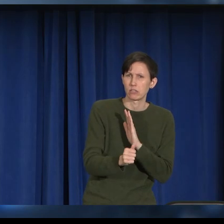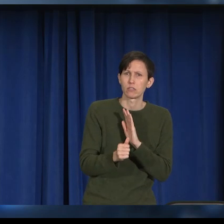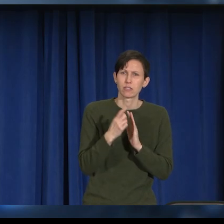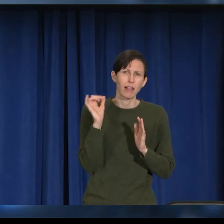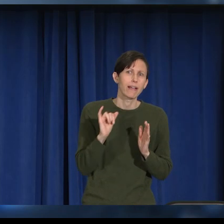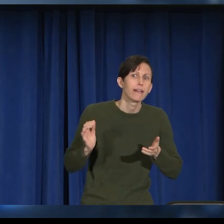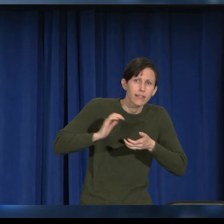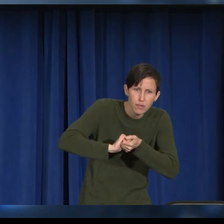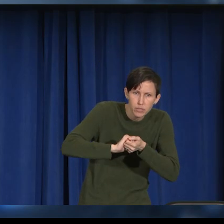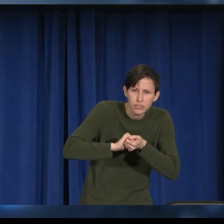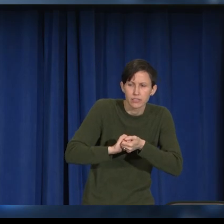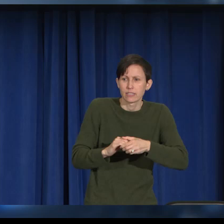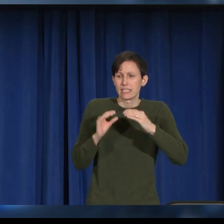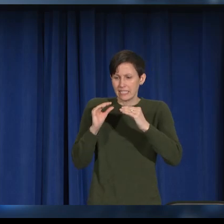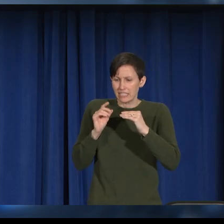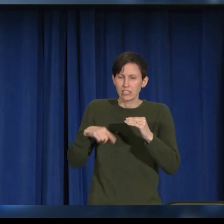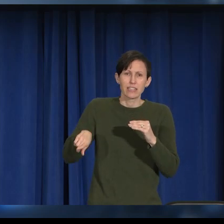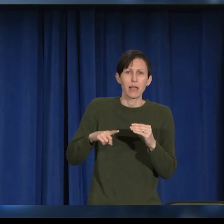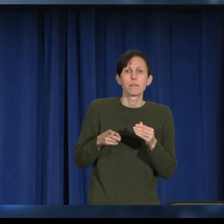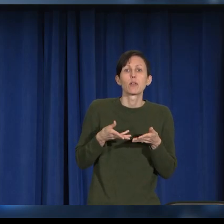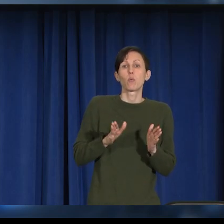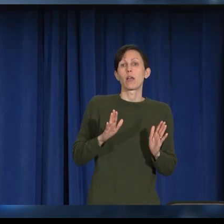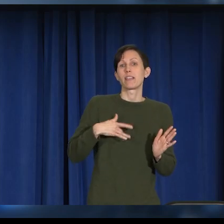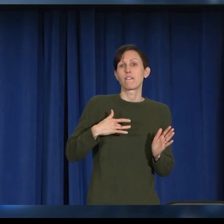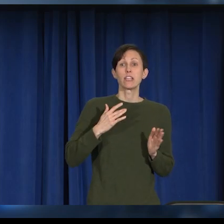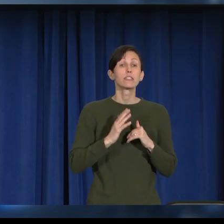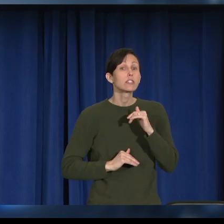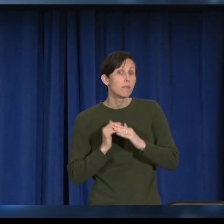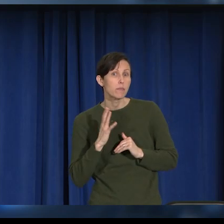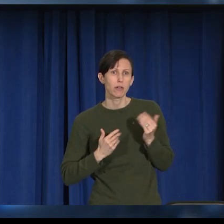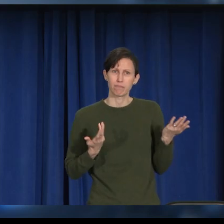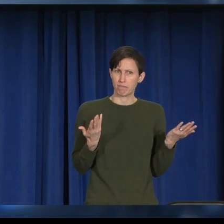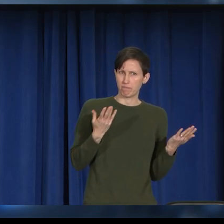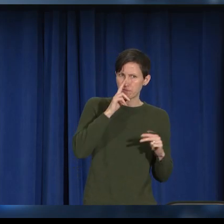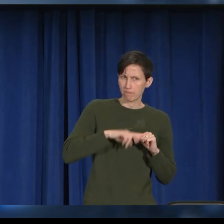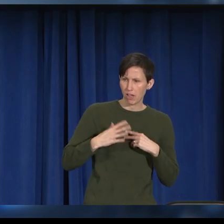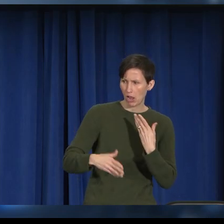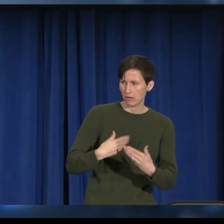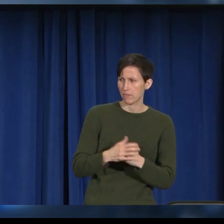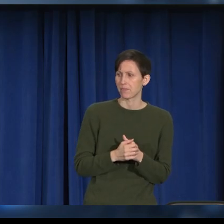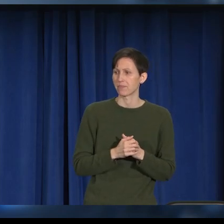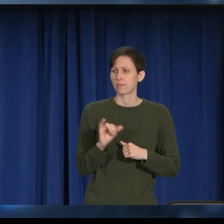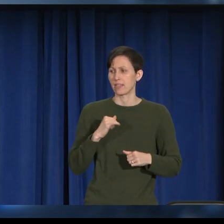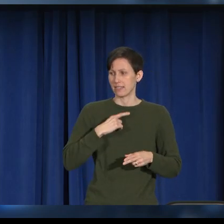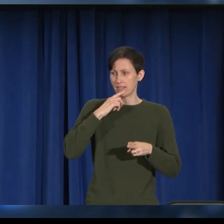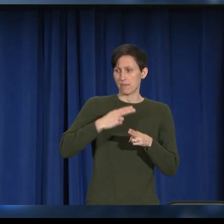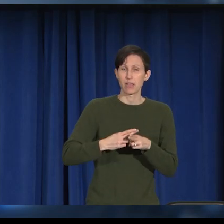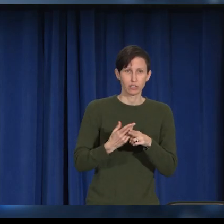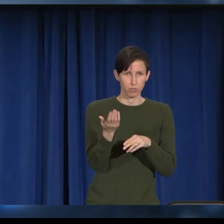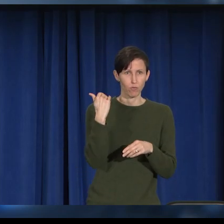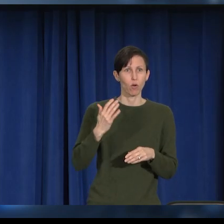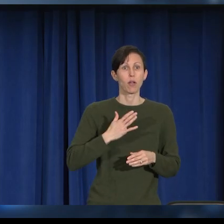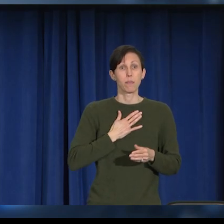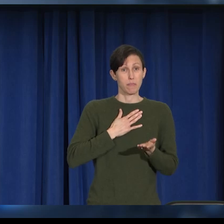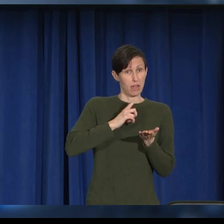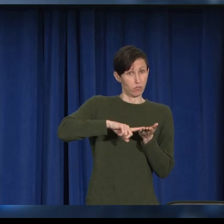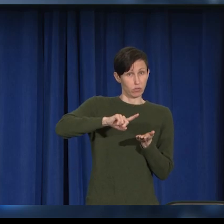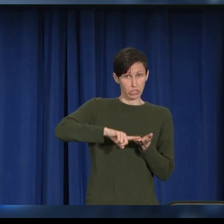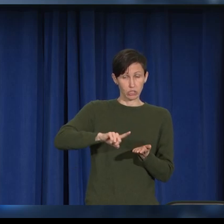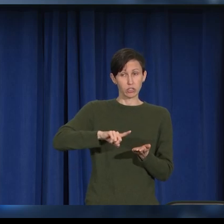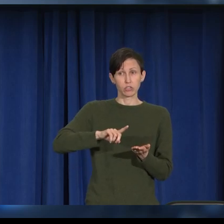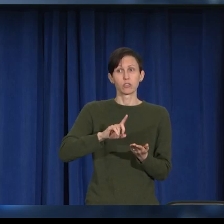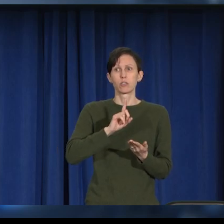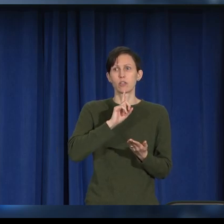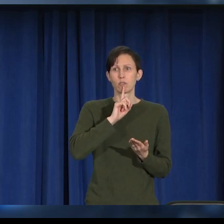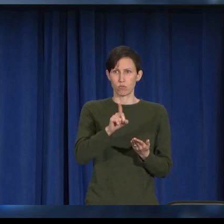needs, but teaching them in such a way that they felt comfortable. So as I mentioned earlier, my research has